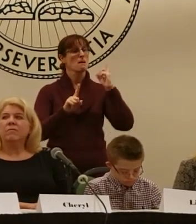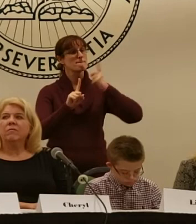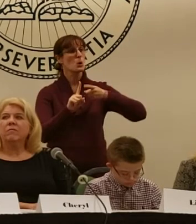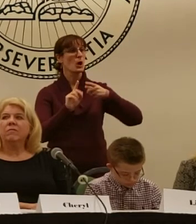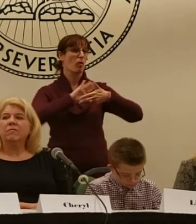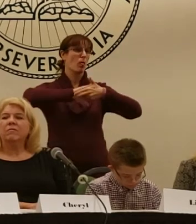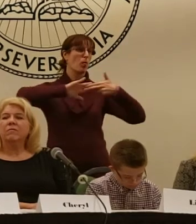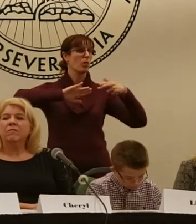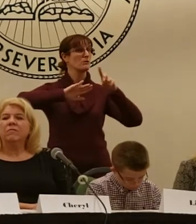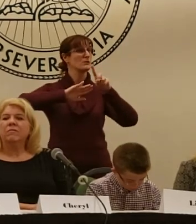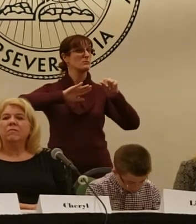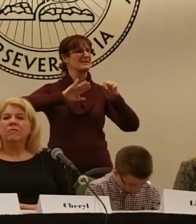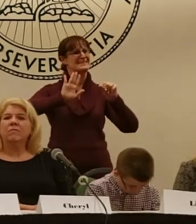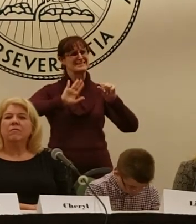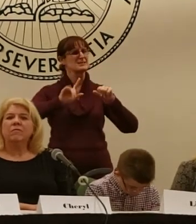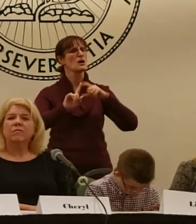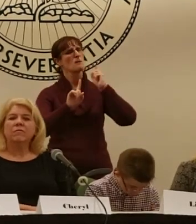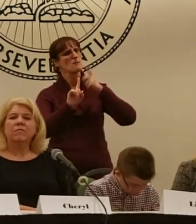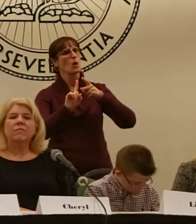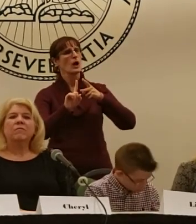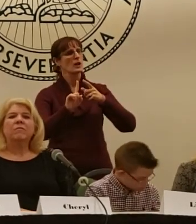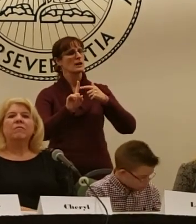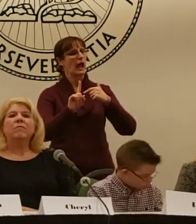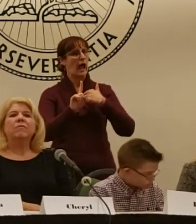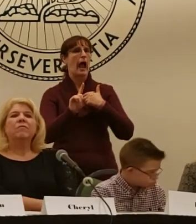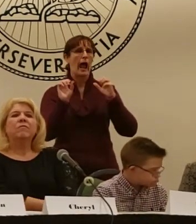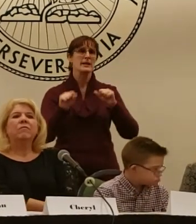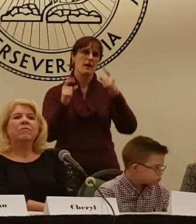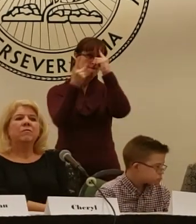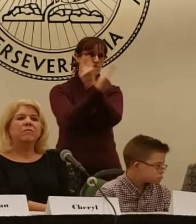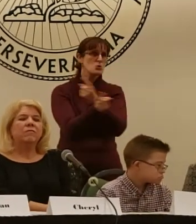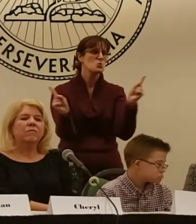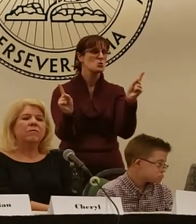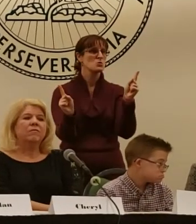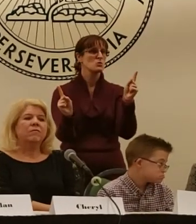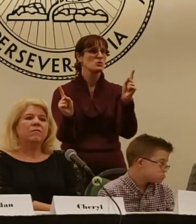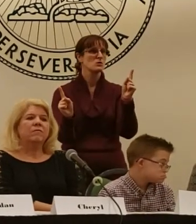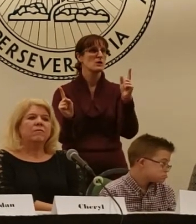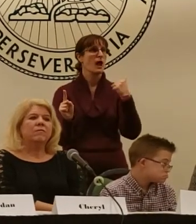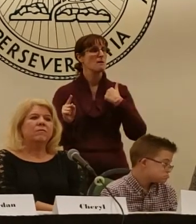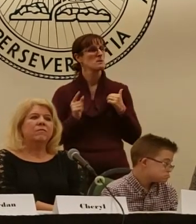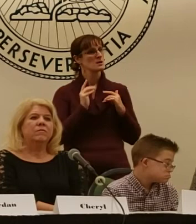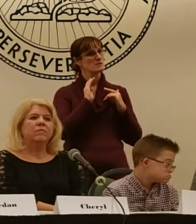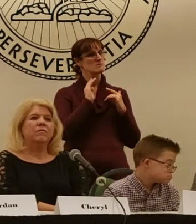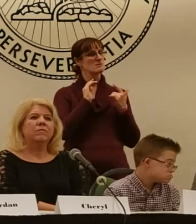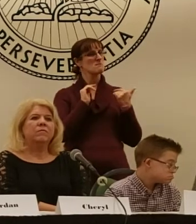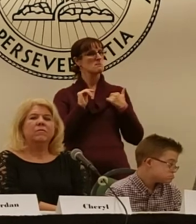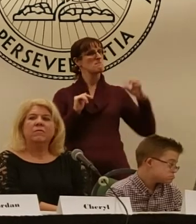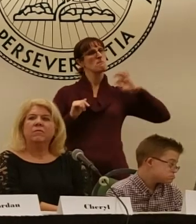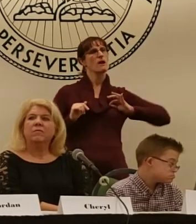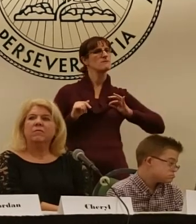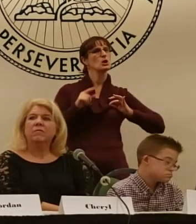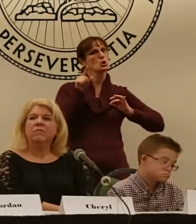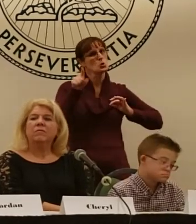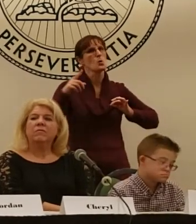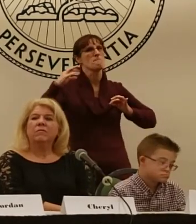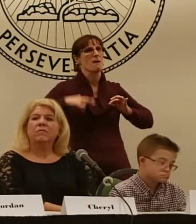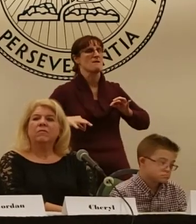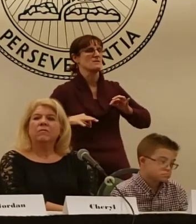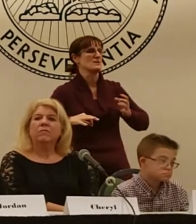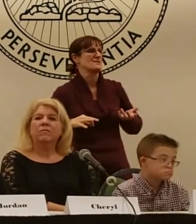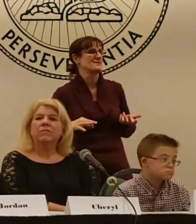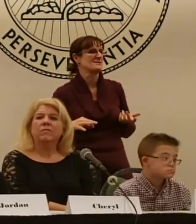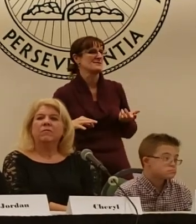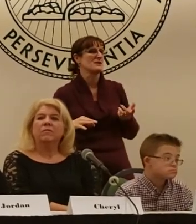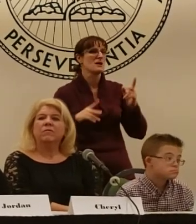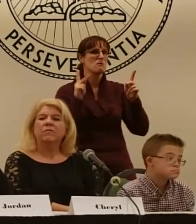about things that they do for other people. And that's kind of unusual for people with disabilities, because people are always like, oh, what can we do for them? Or what can we give